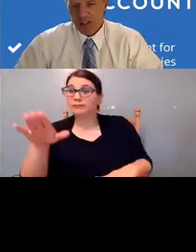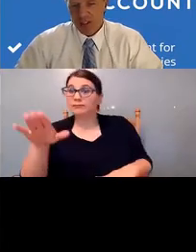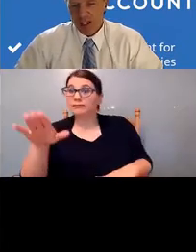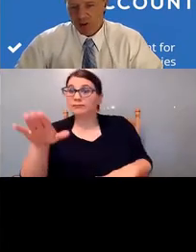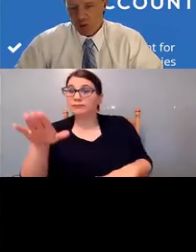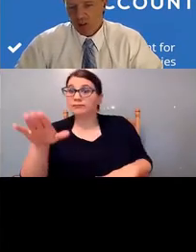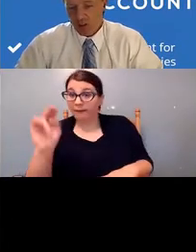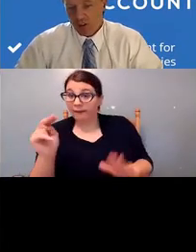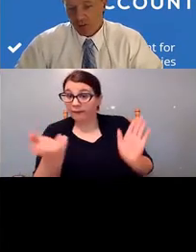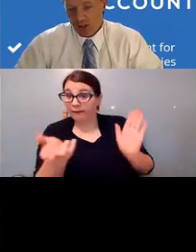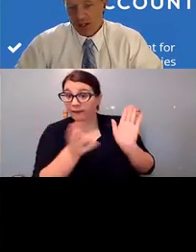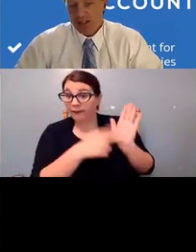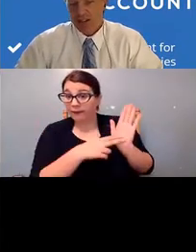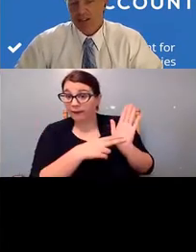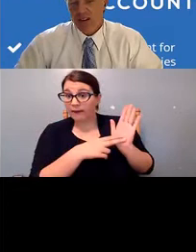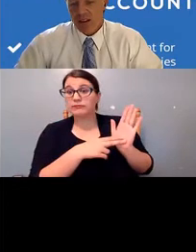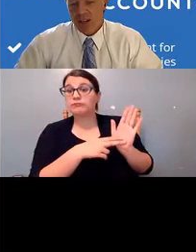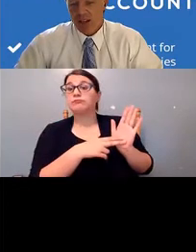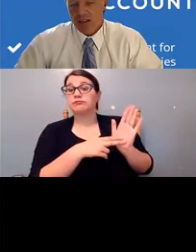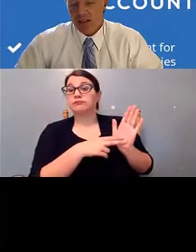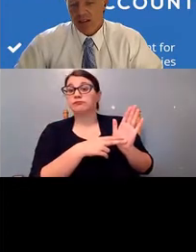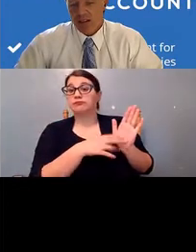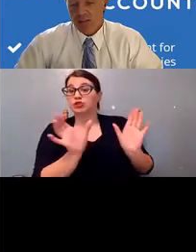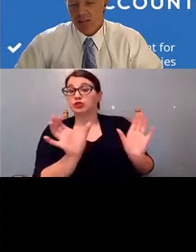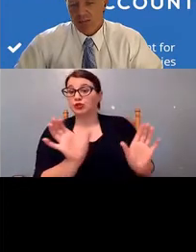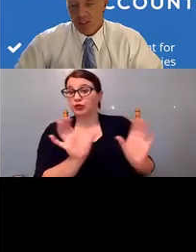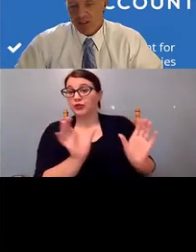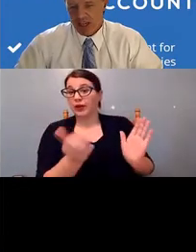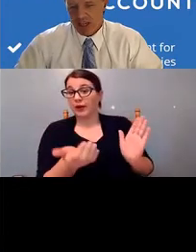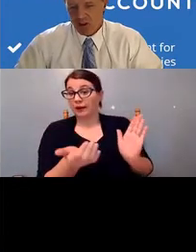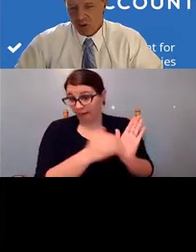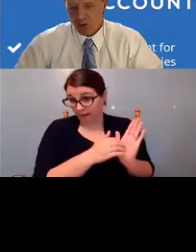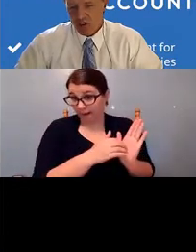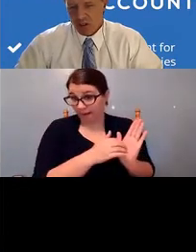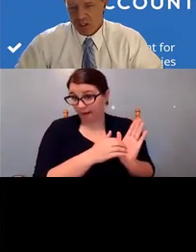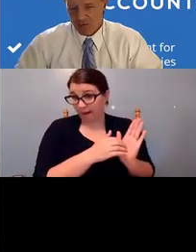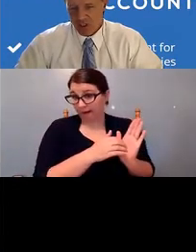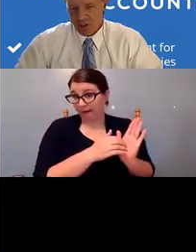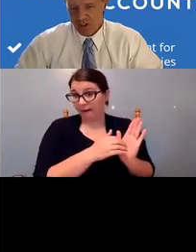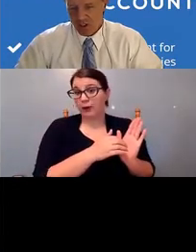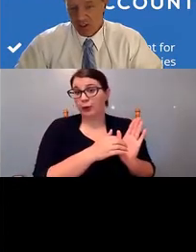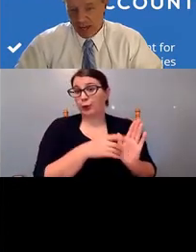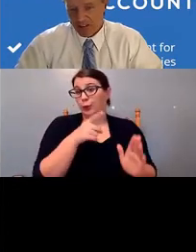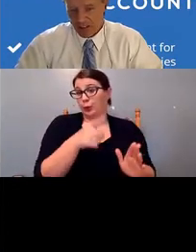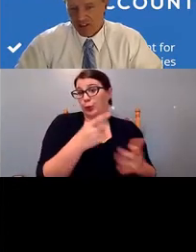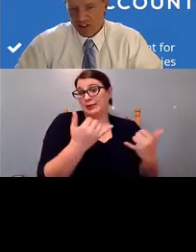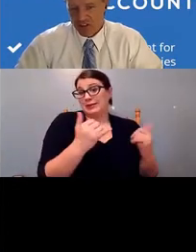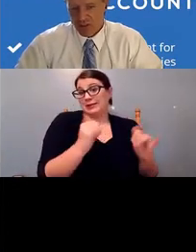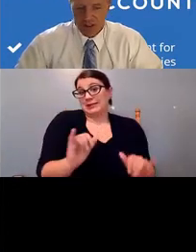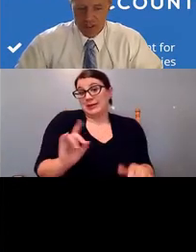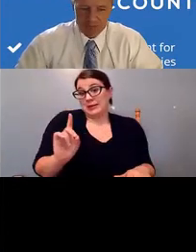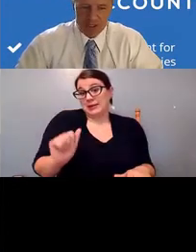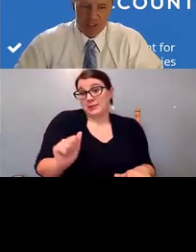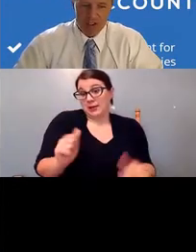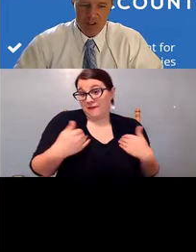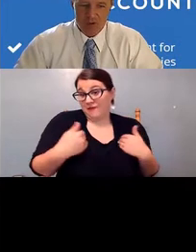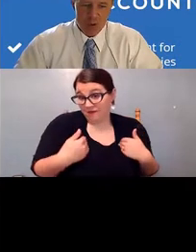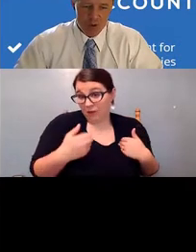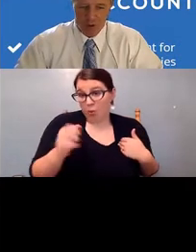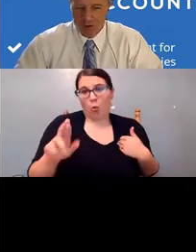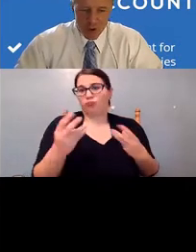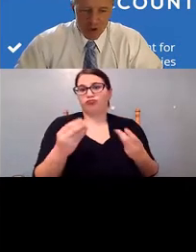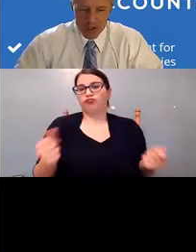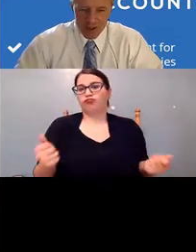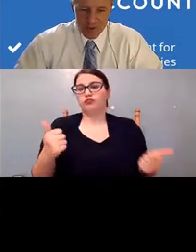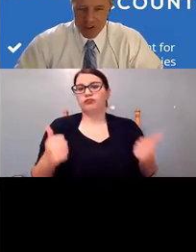account and recertify that this account holder, this beneficiary, still has this disability. So if you